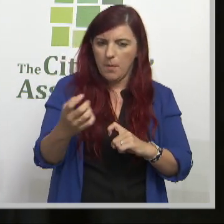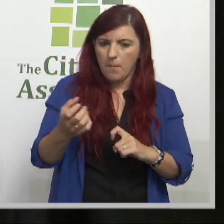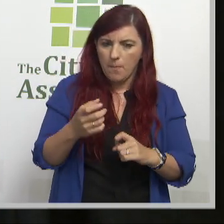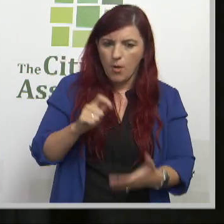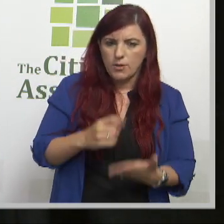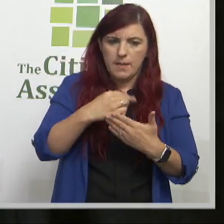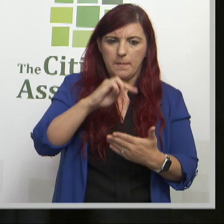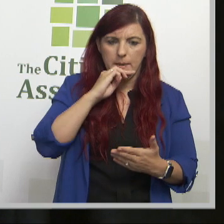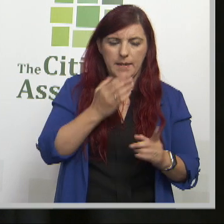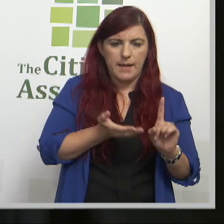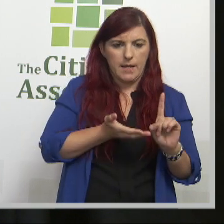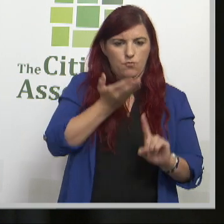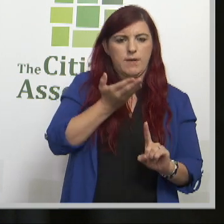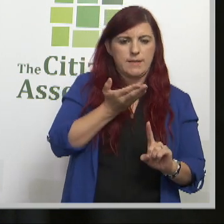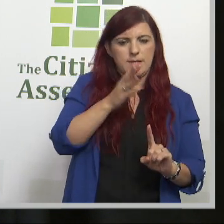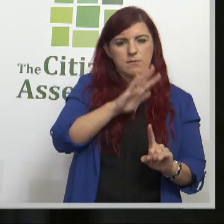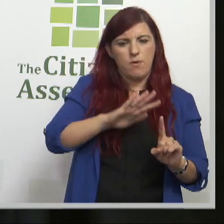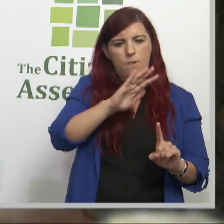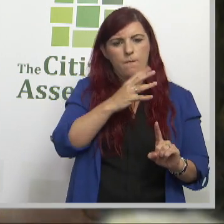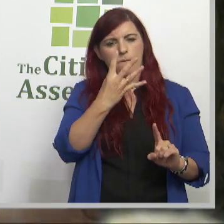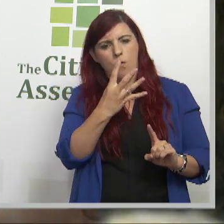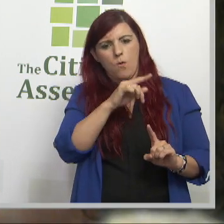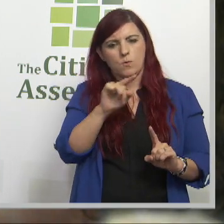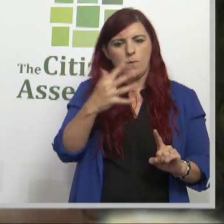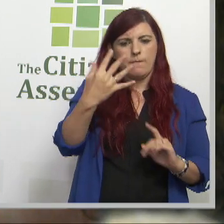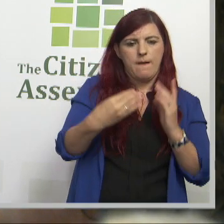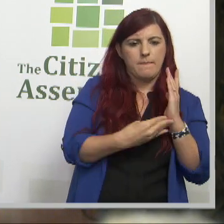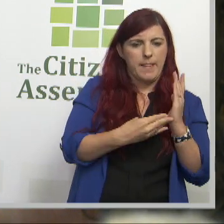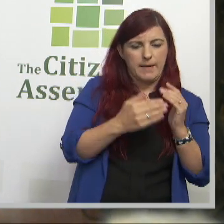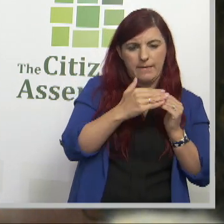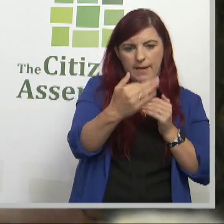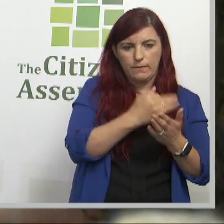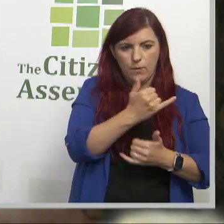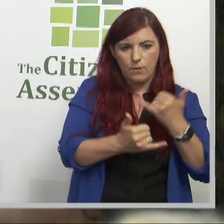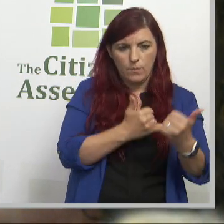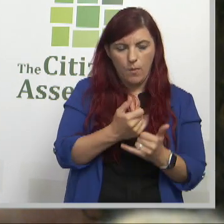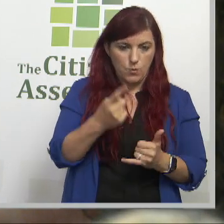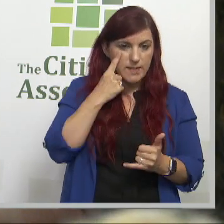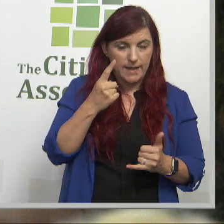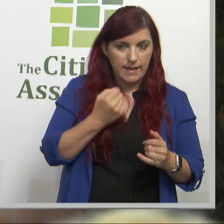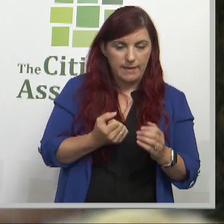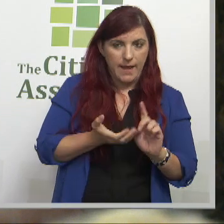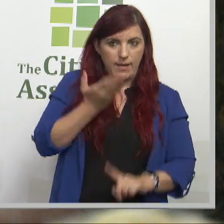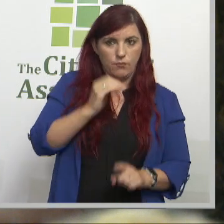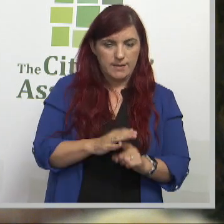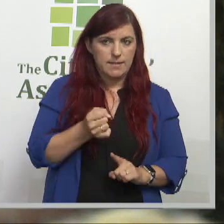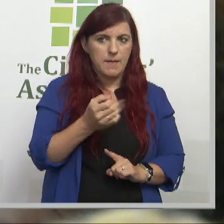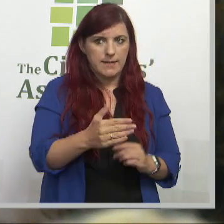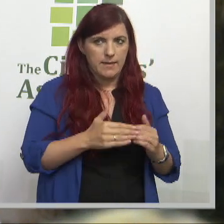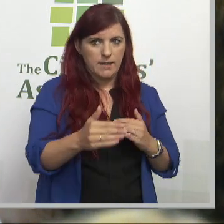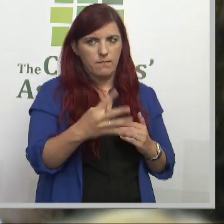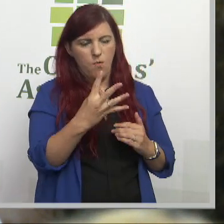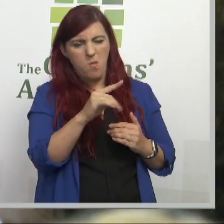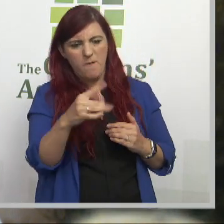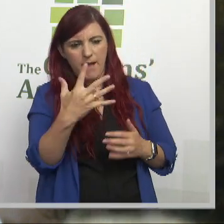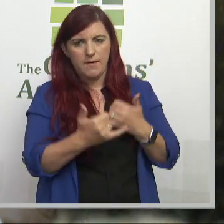means increases of about 4 to 5 billion over the next few years. That's what you would be increasing spending by. Now, a lot of this, and